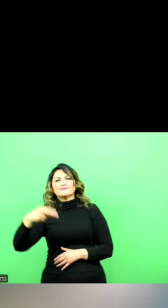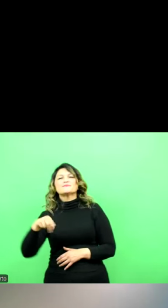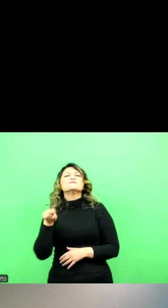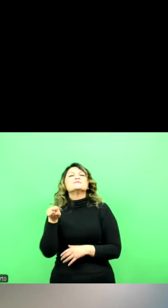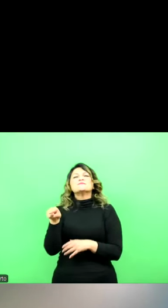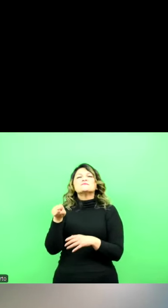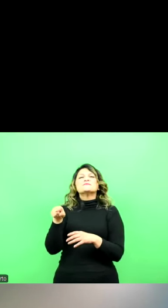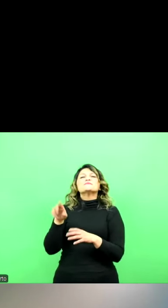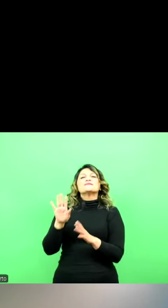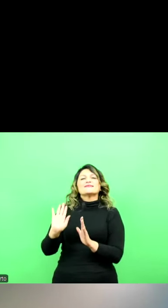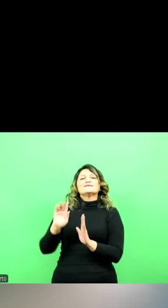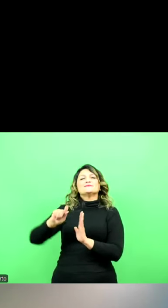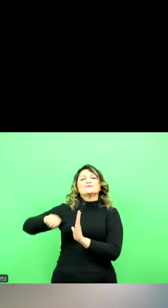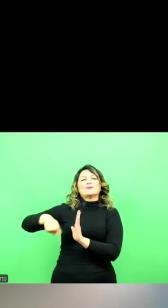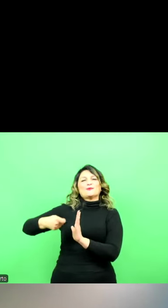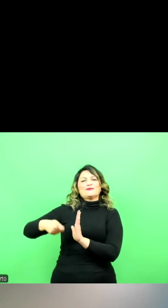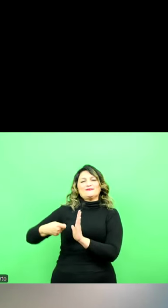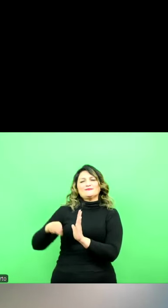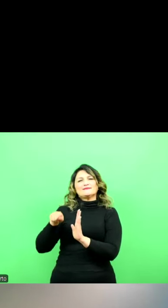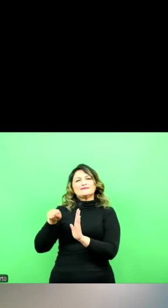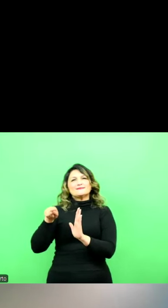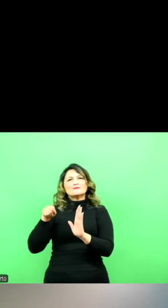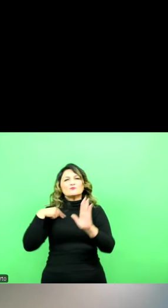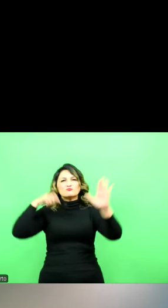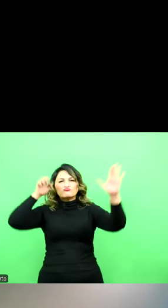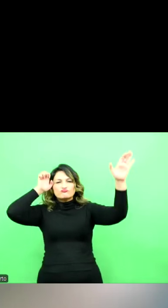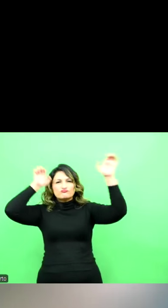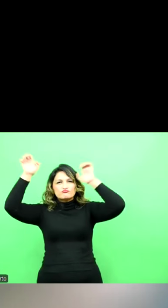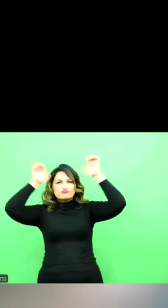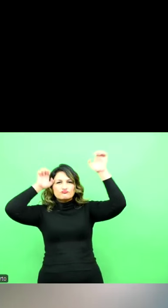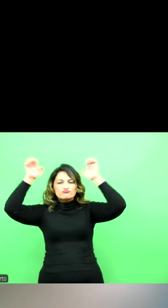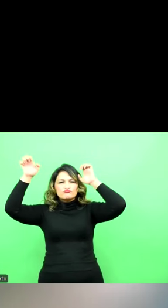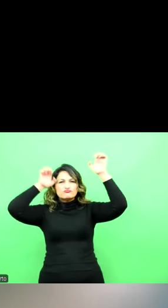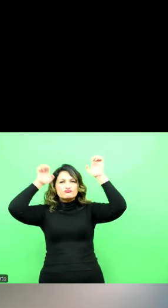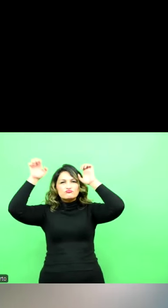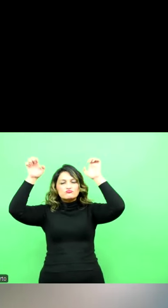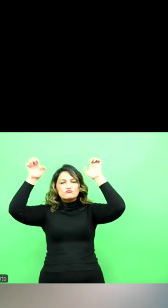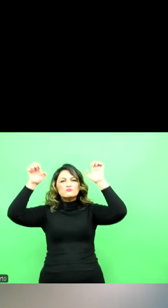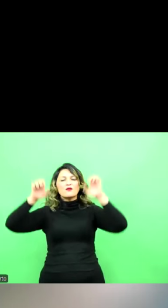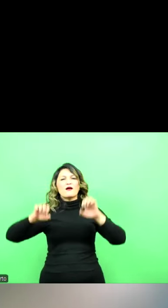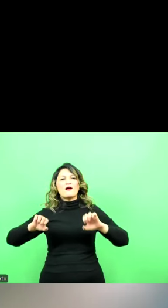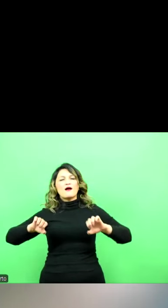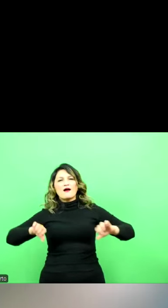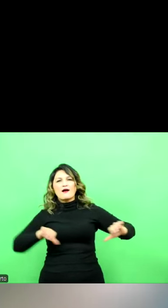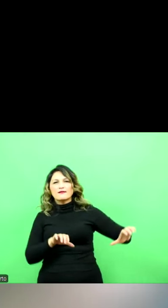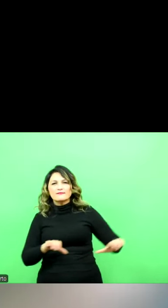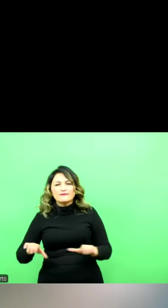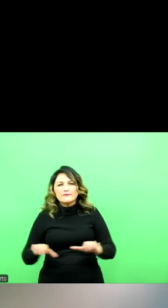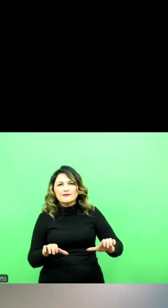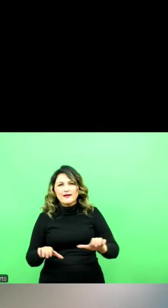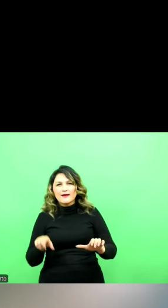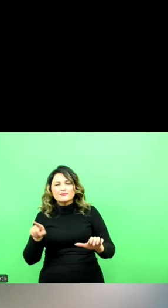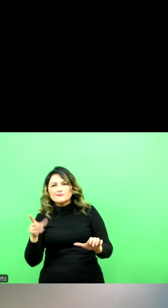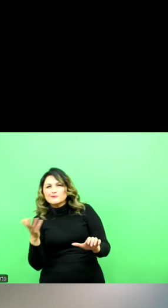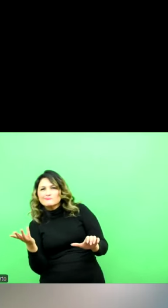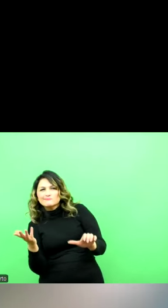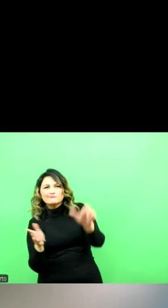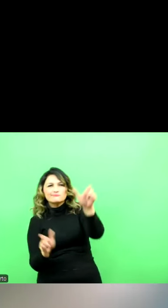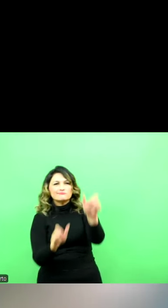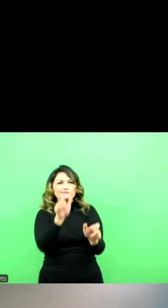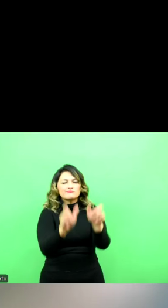INGRID-H is an evaluation action methodology that is intended to improve the level